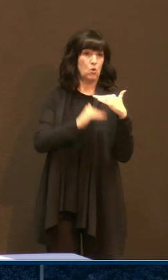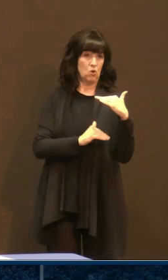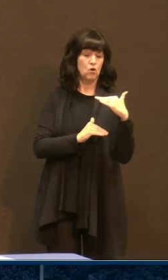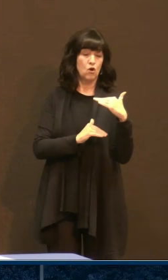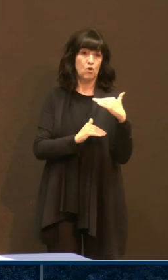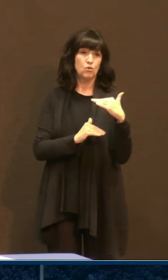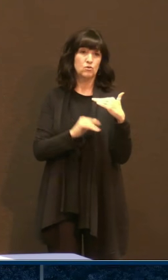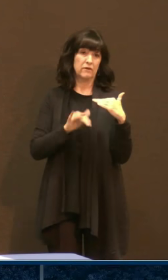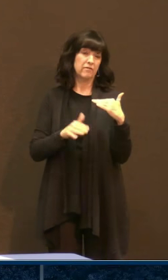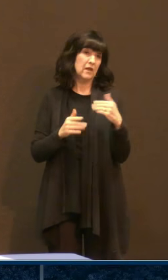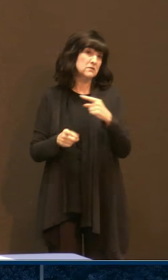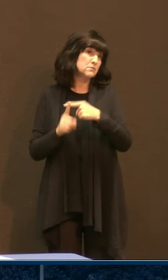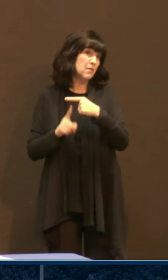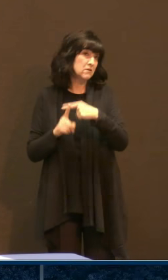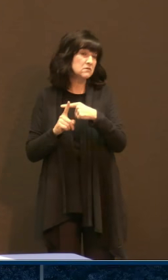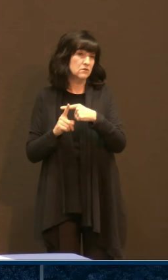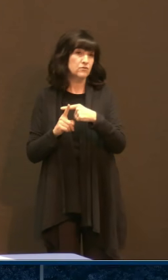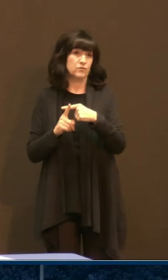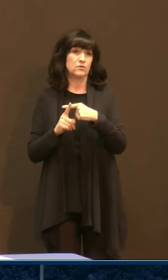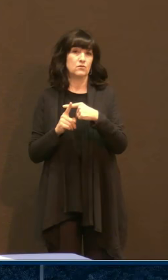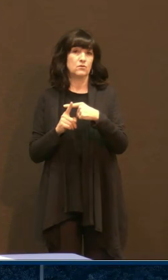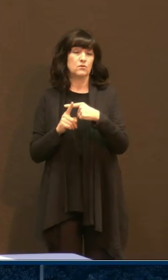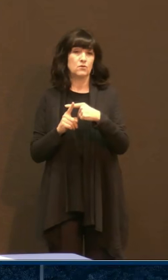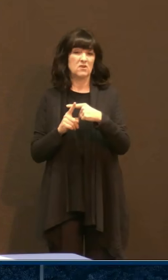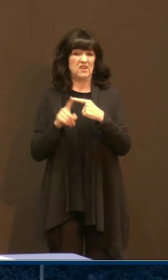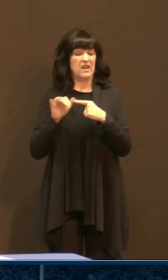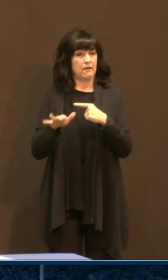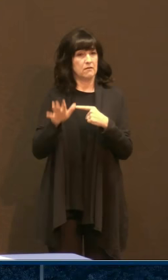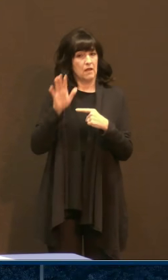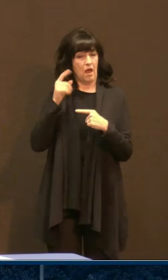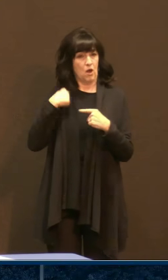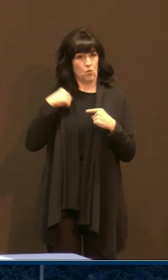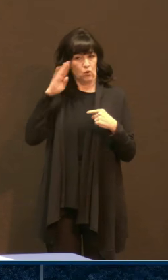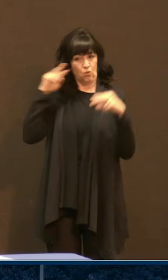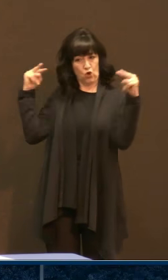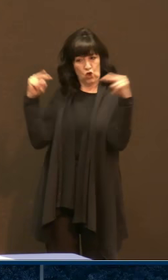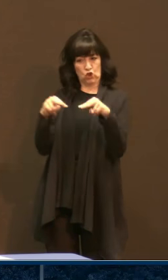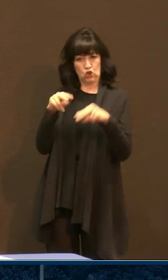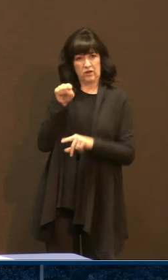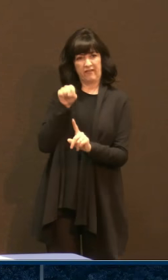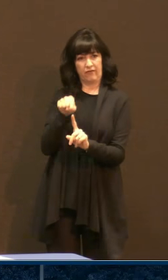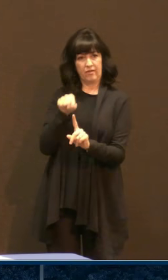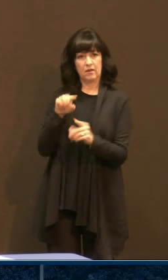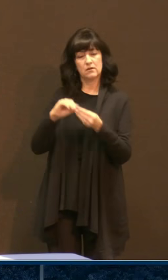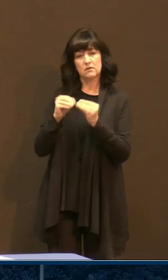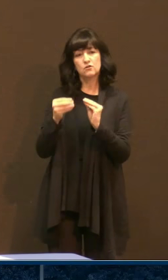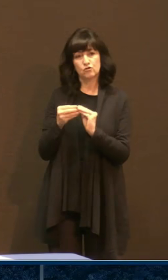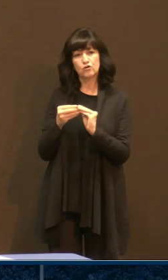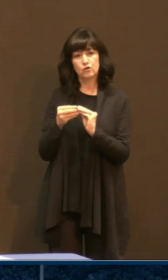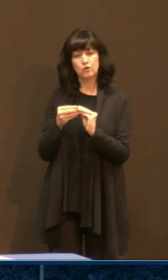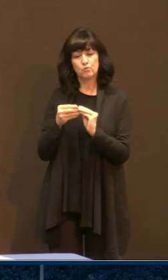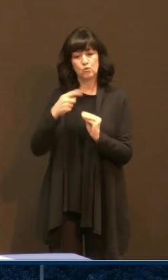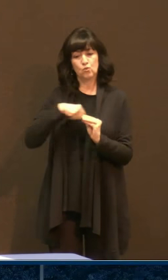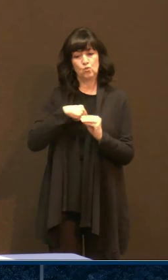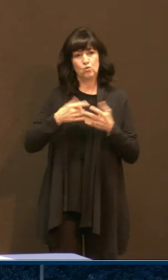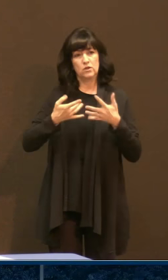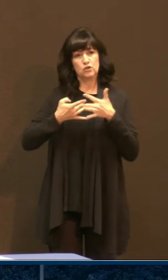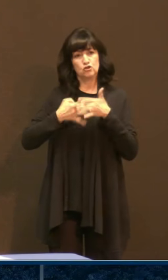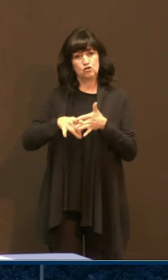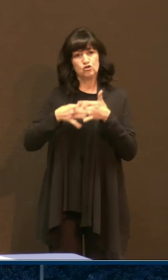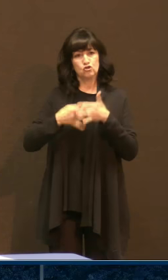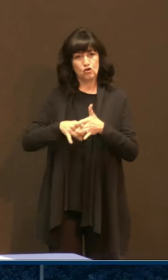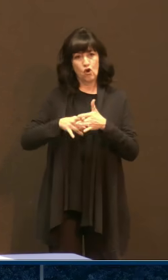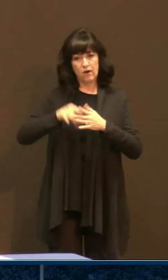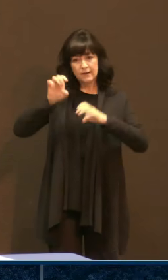important to note here, I think, that it will be one of the indicators that we'll look at as we start to evaluate the conditions